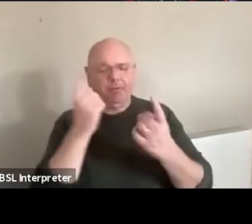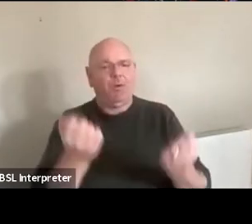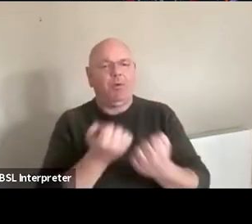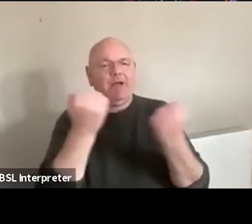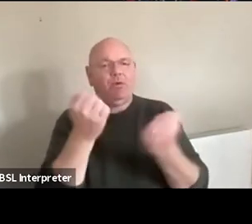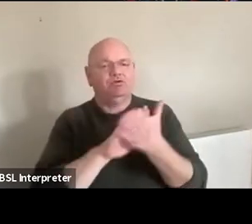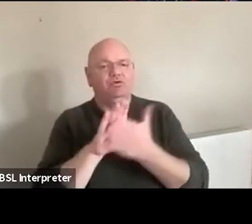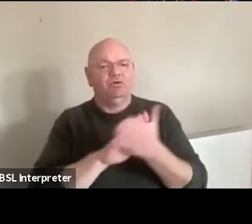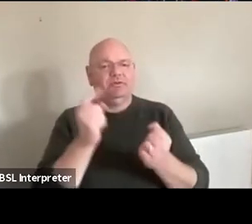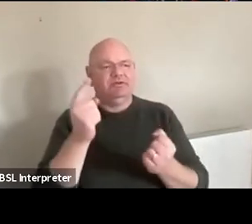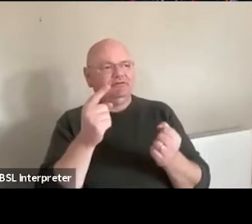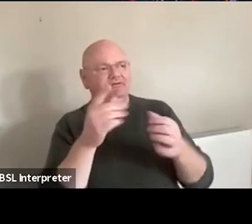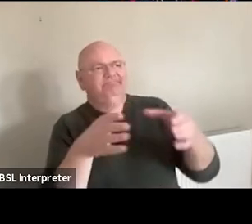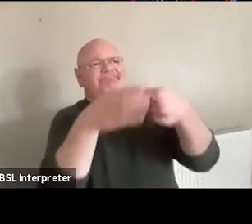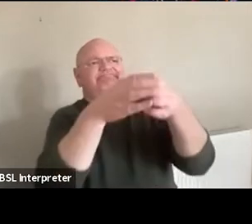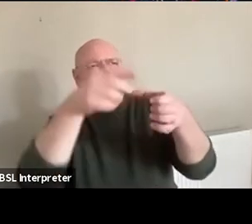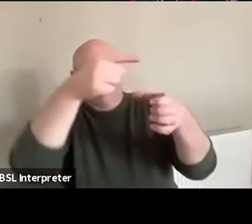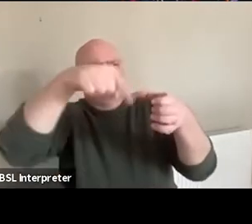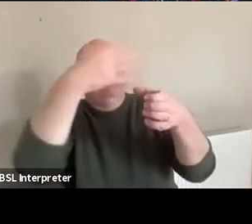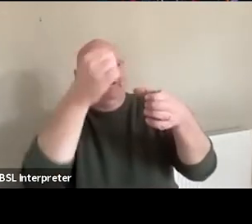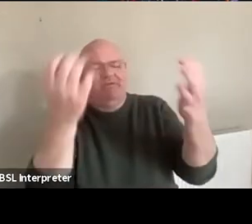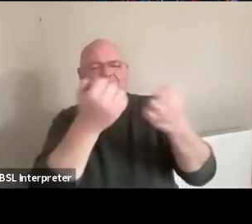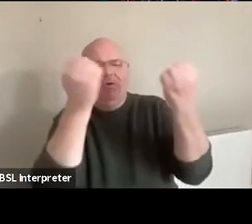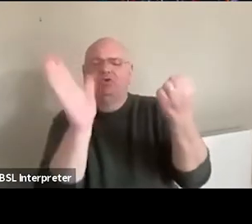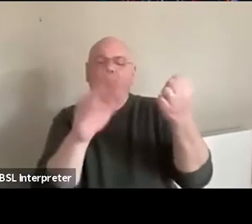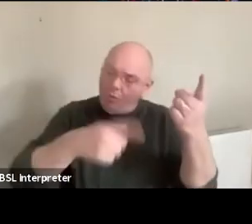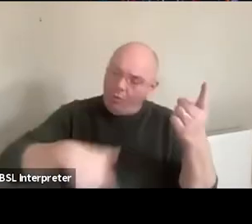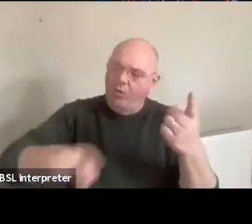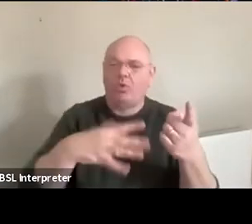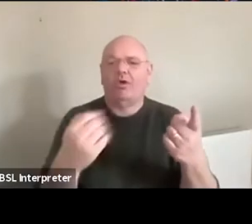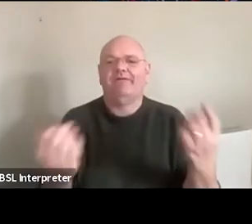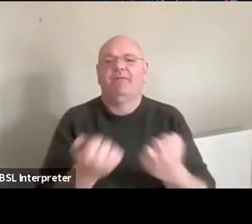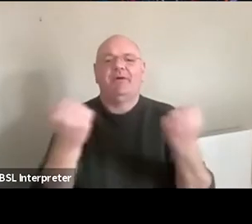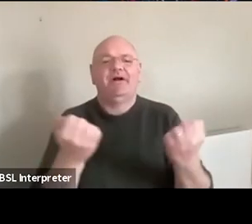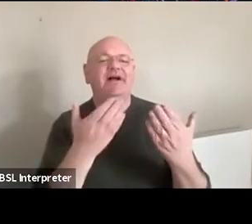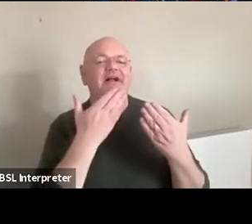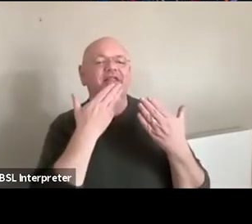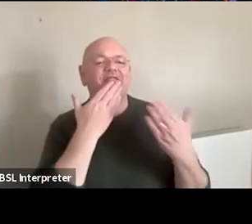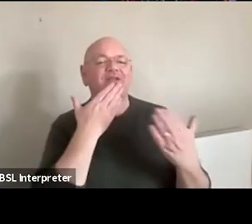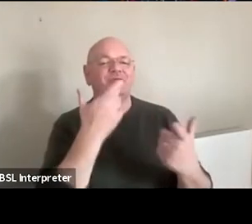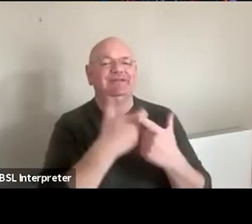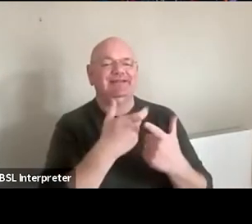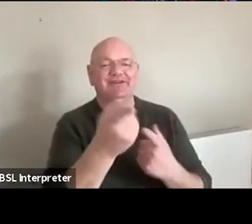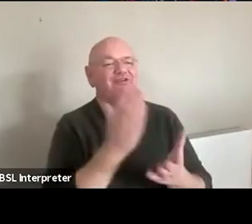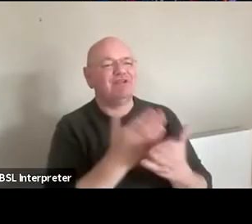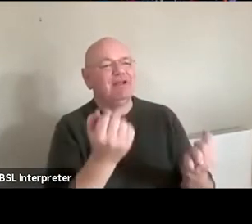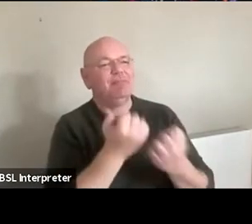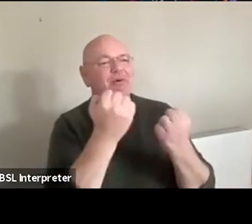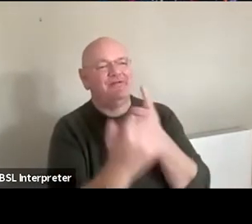few. Khadija, thank you so much. That was powerful, no pun intended. Thank you very